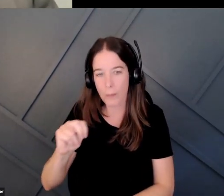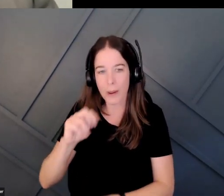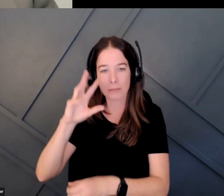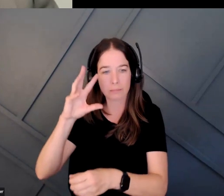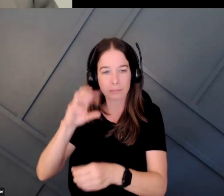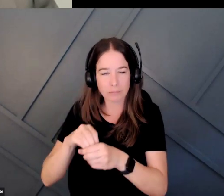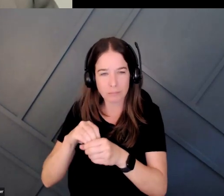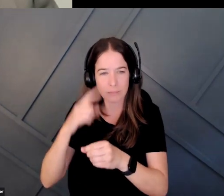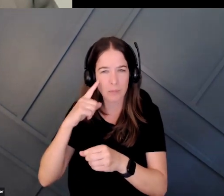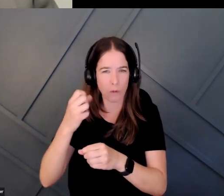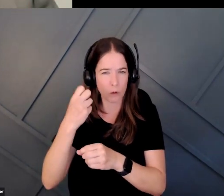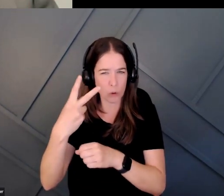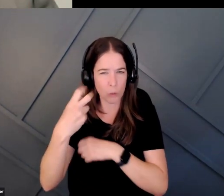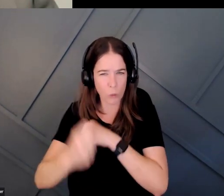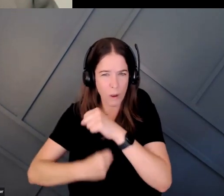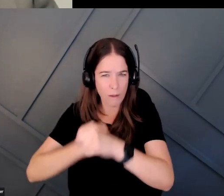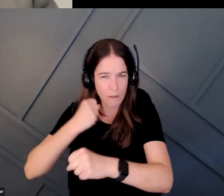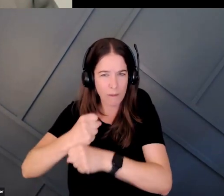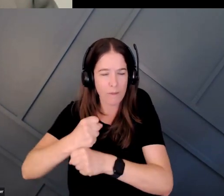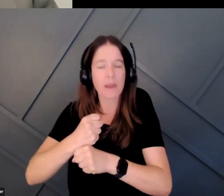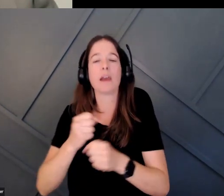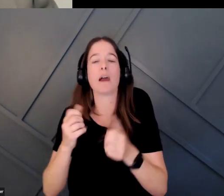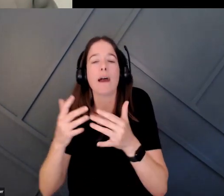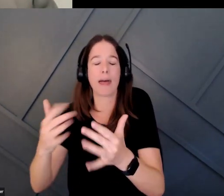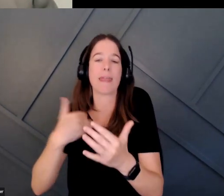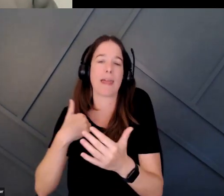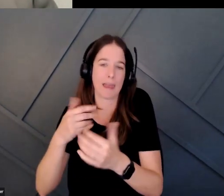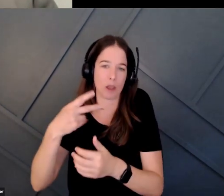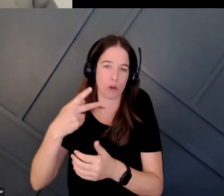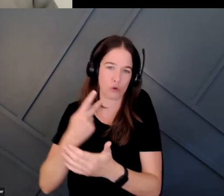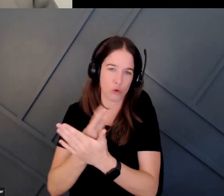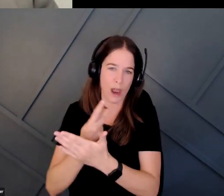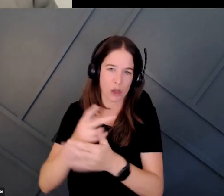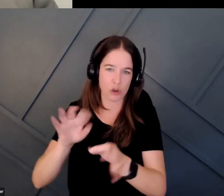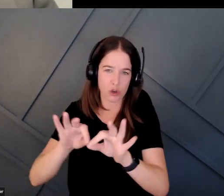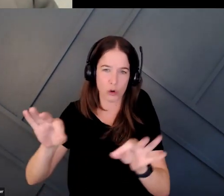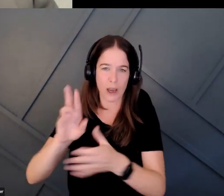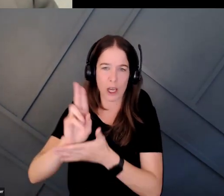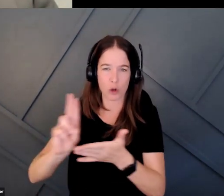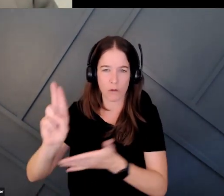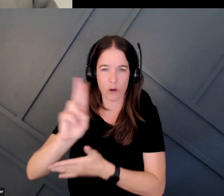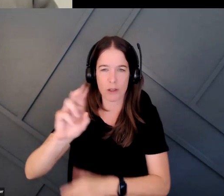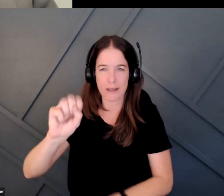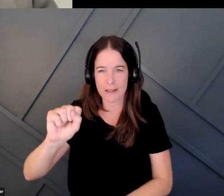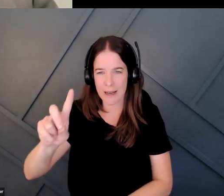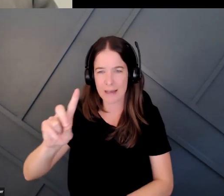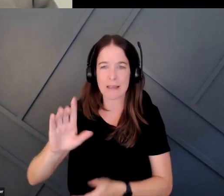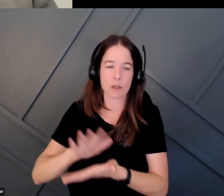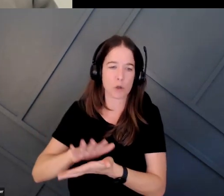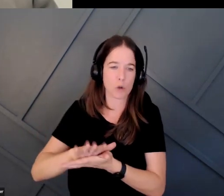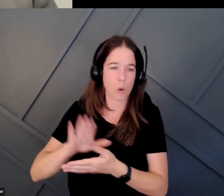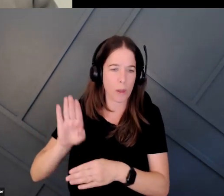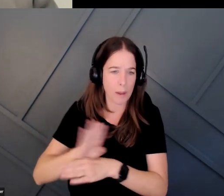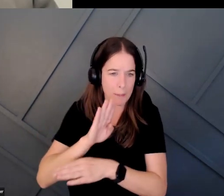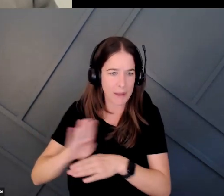and went on to obtain a graduate degree from the University of San Diego School of Business and the University of